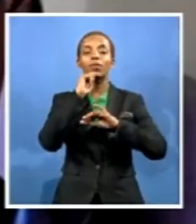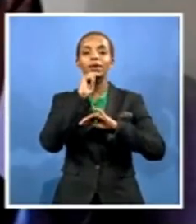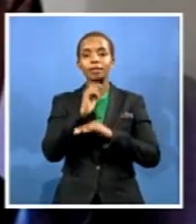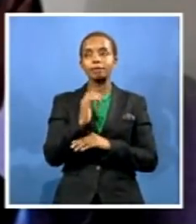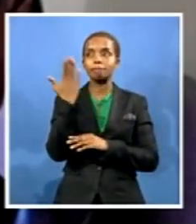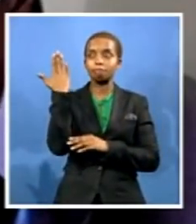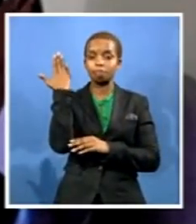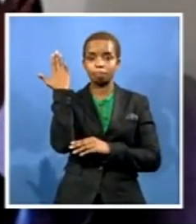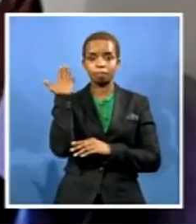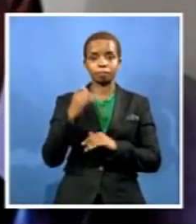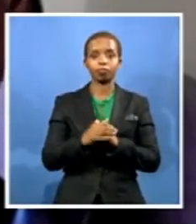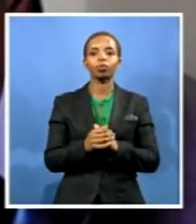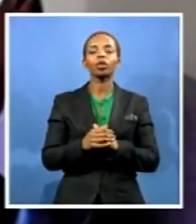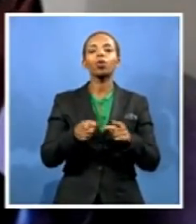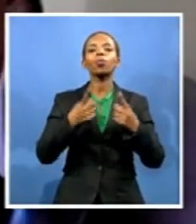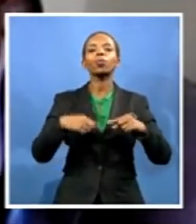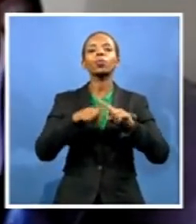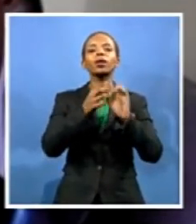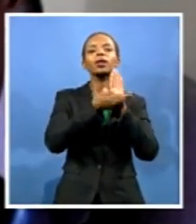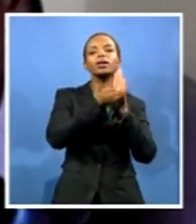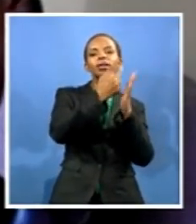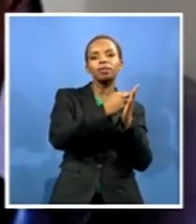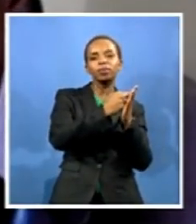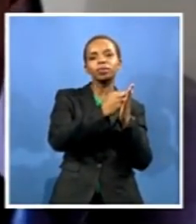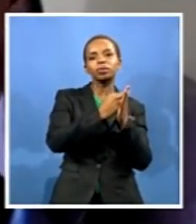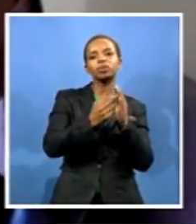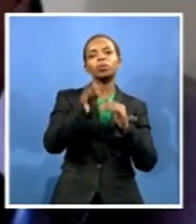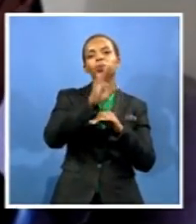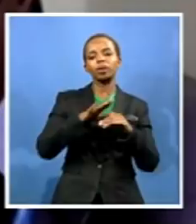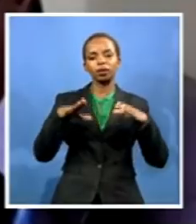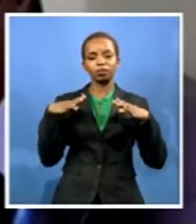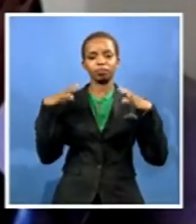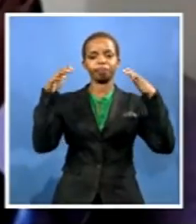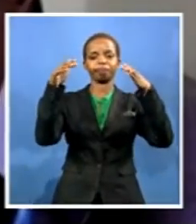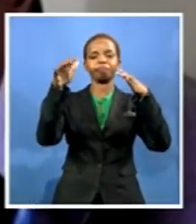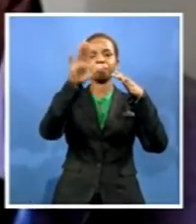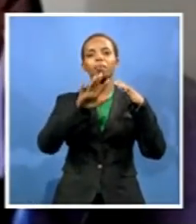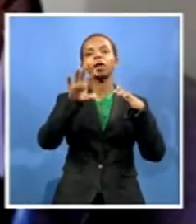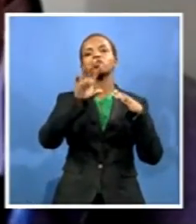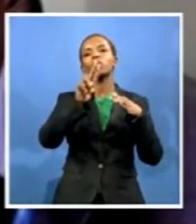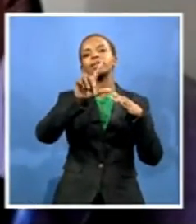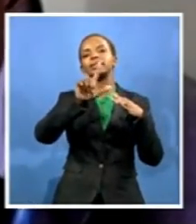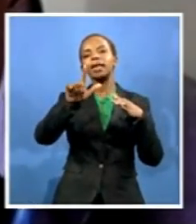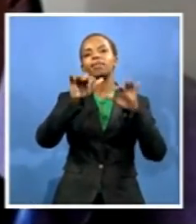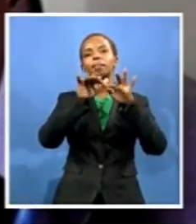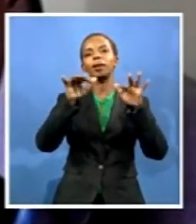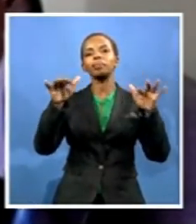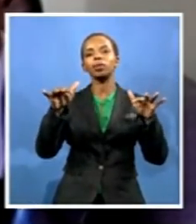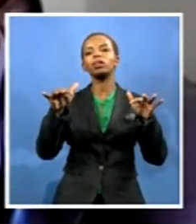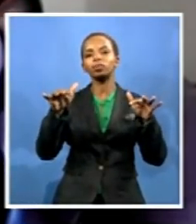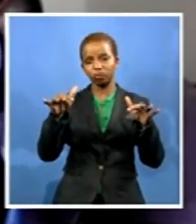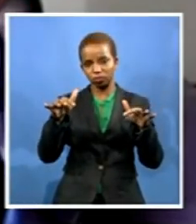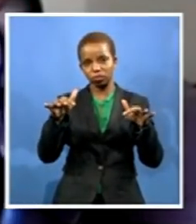of about 27 or so LPs that had been done across the day, I think 23 or 22 of